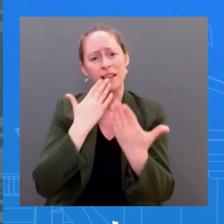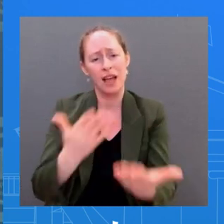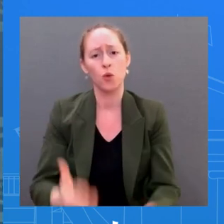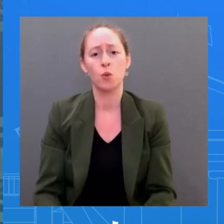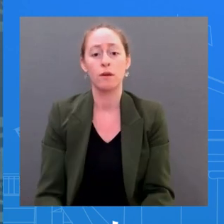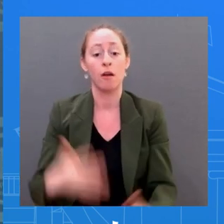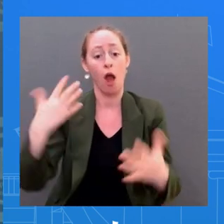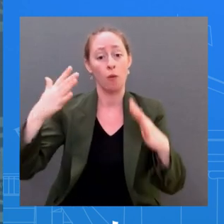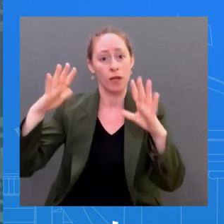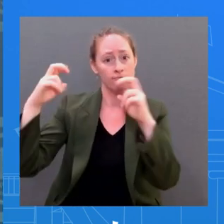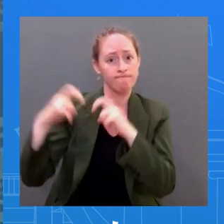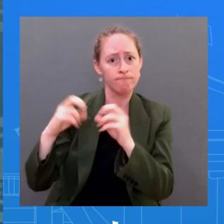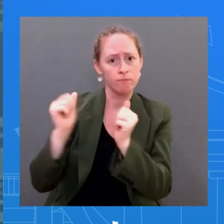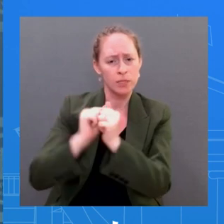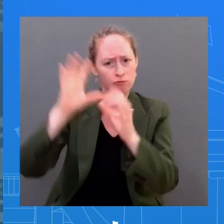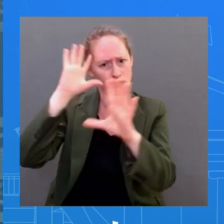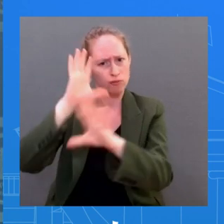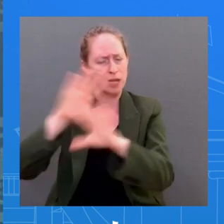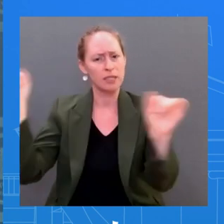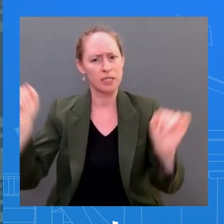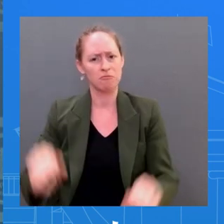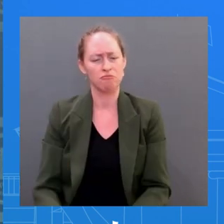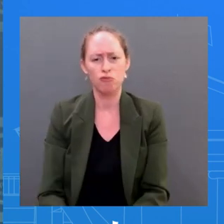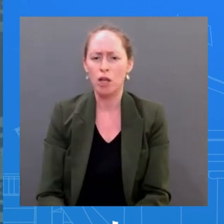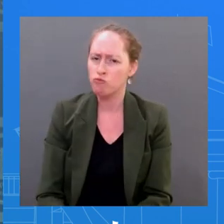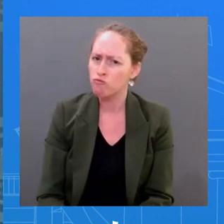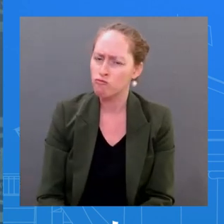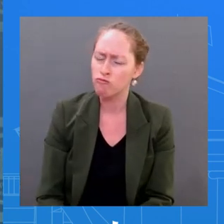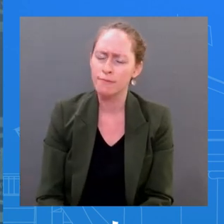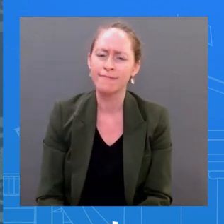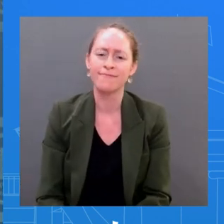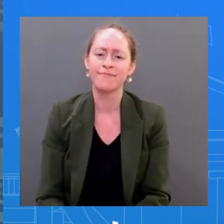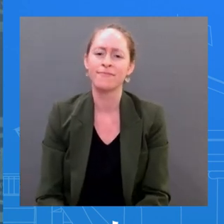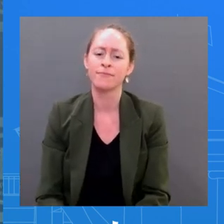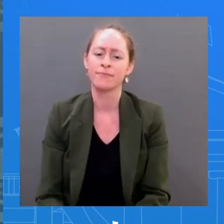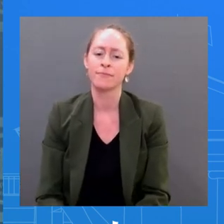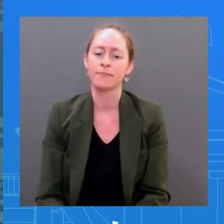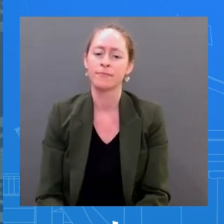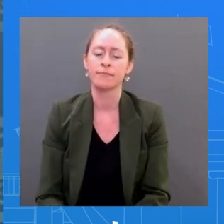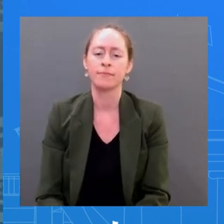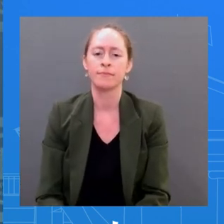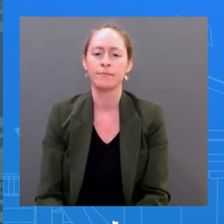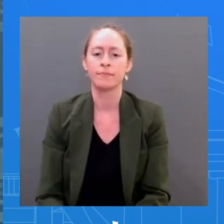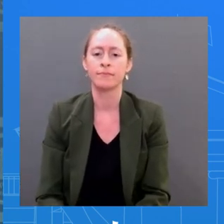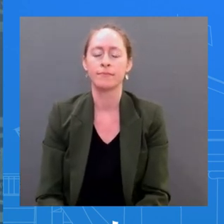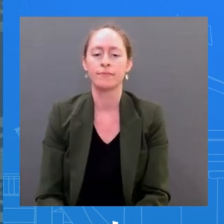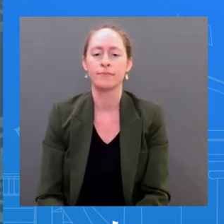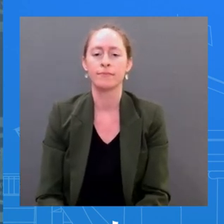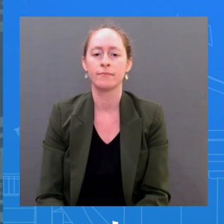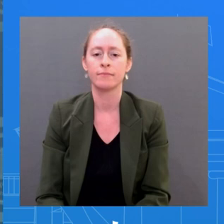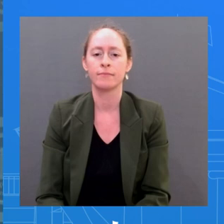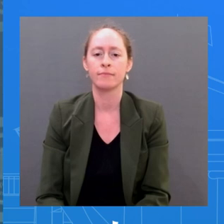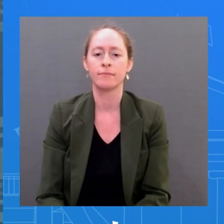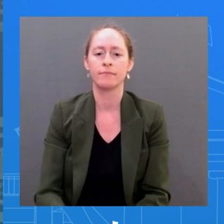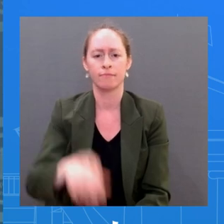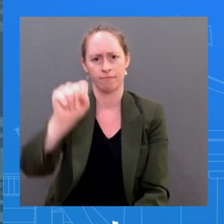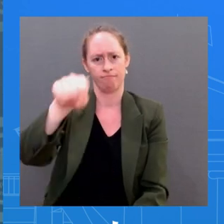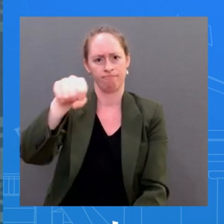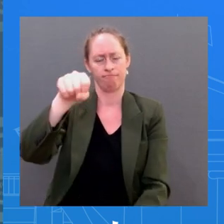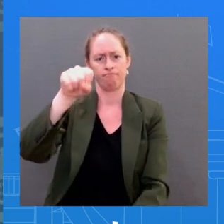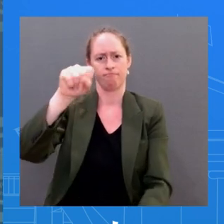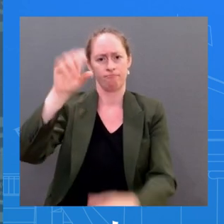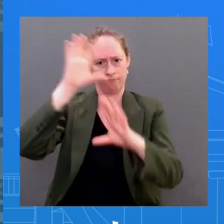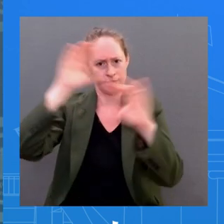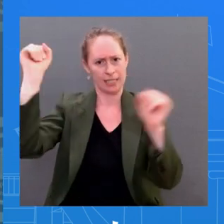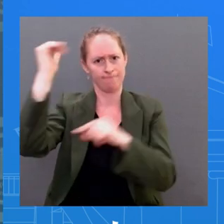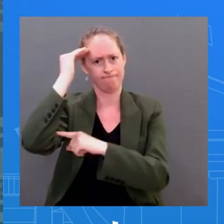to just address that. Zeke, the President received an update, as you all know, as we've mentioned, from Senator Murphy on the state